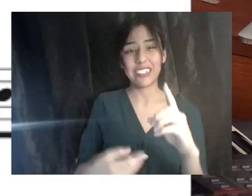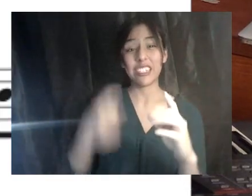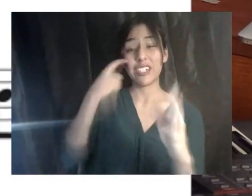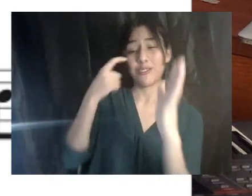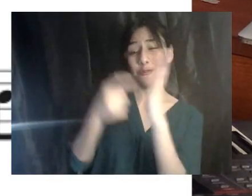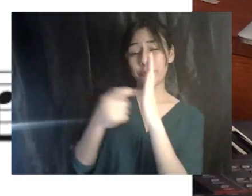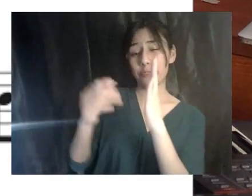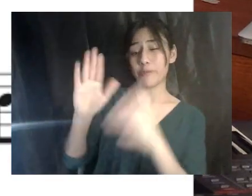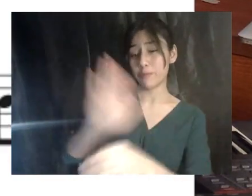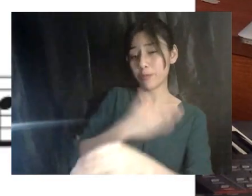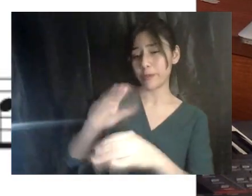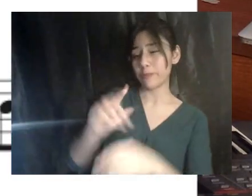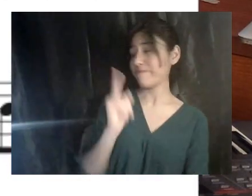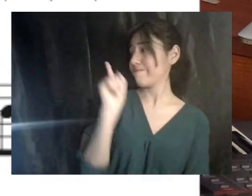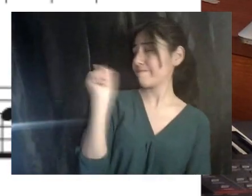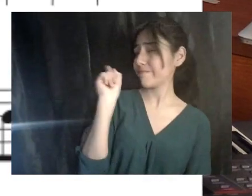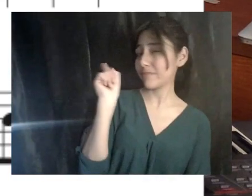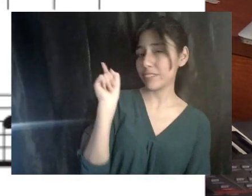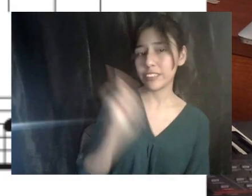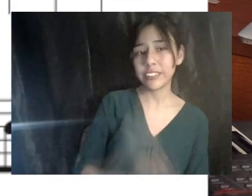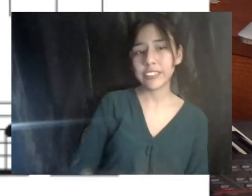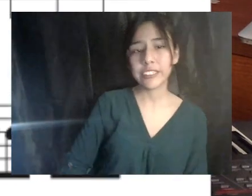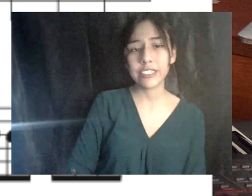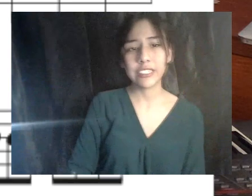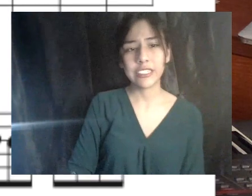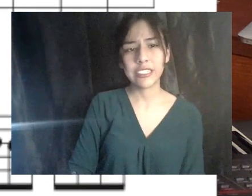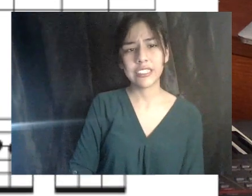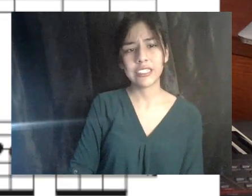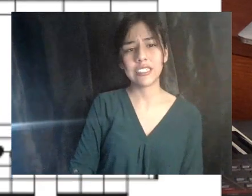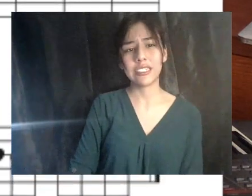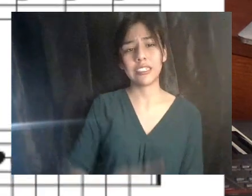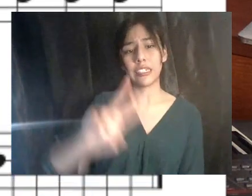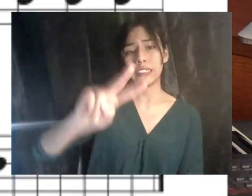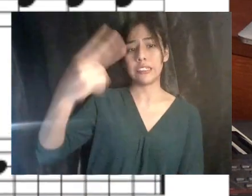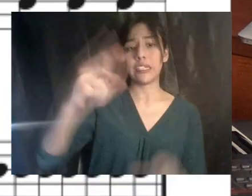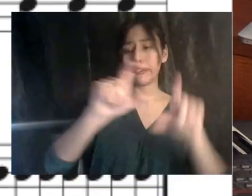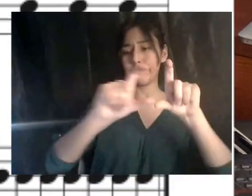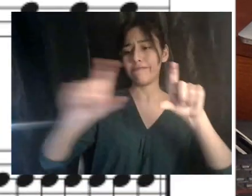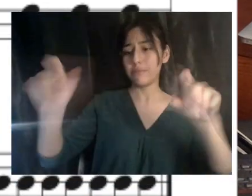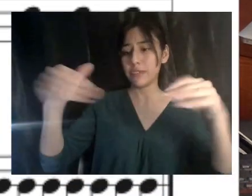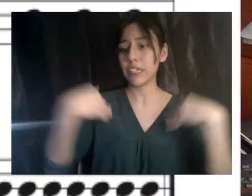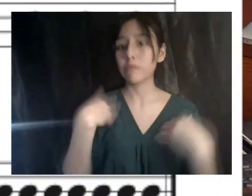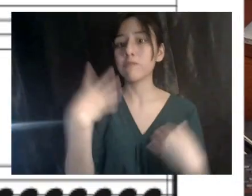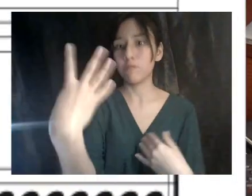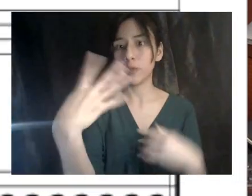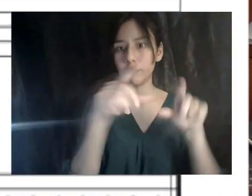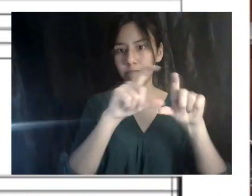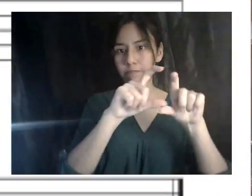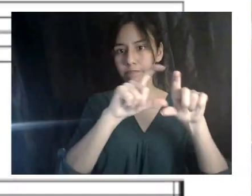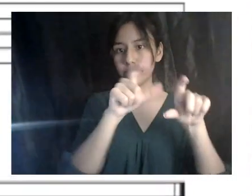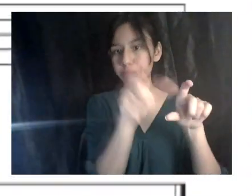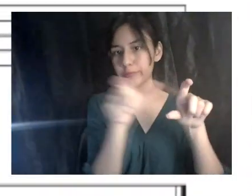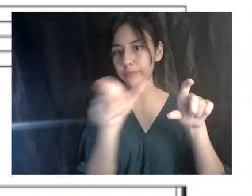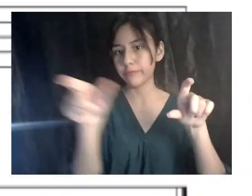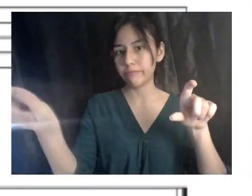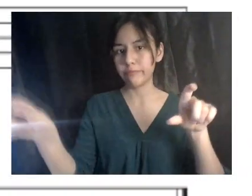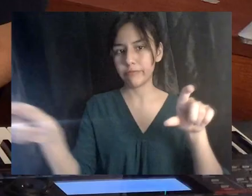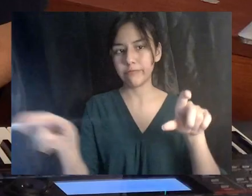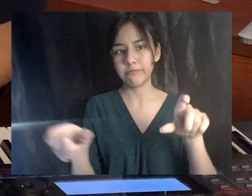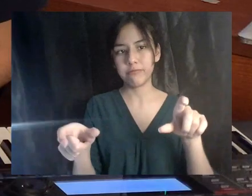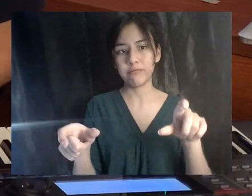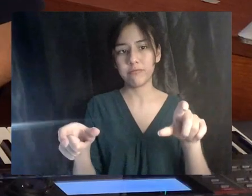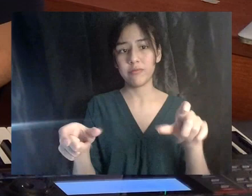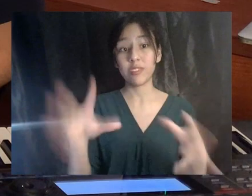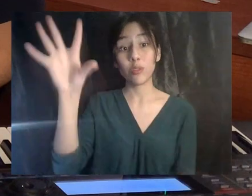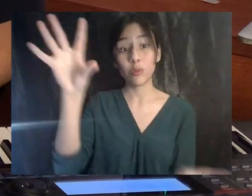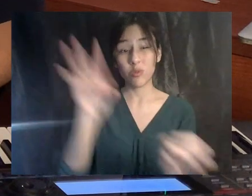take a look at our music, you'll see that the second line is made up of 4 bars of half notes. So we have a total